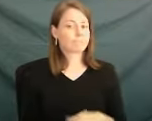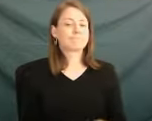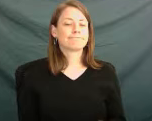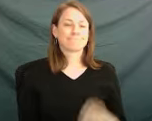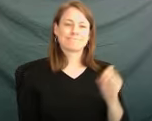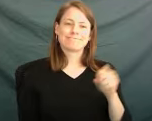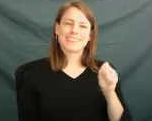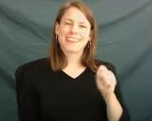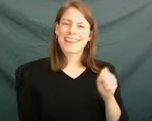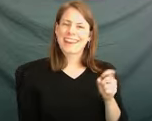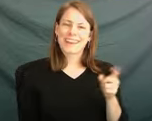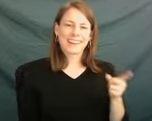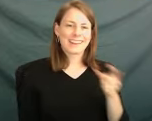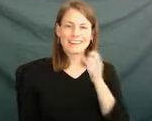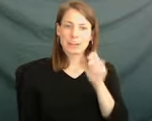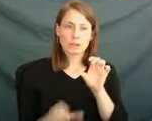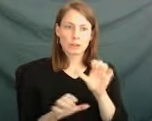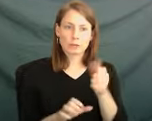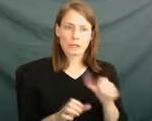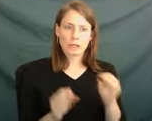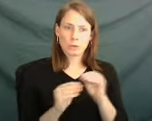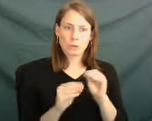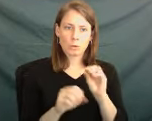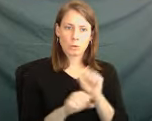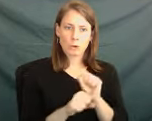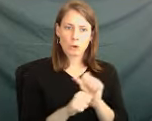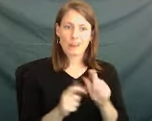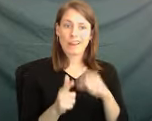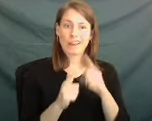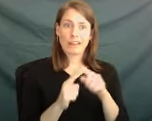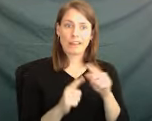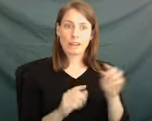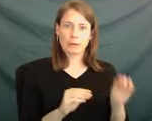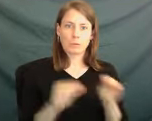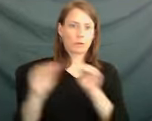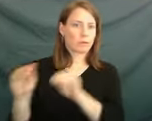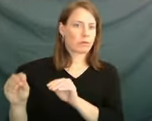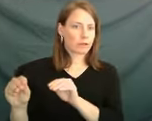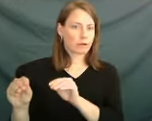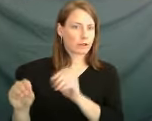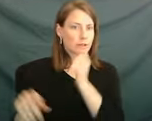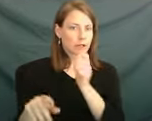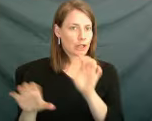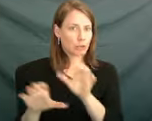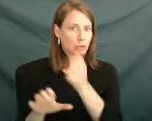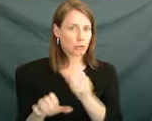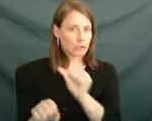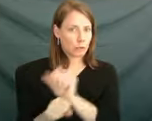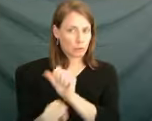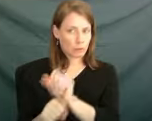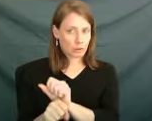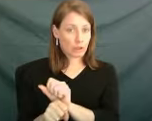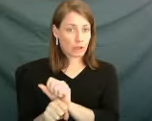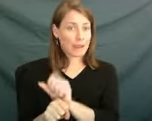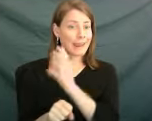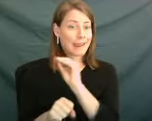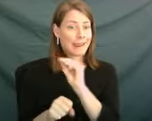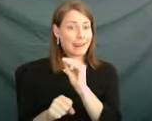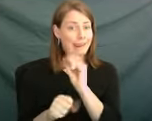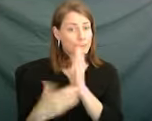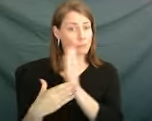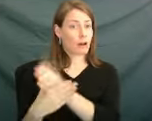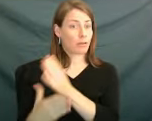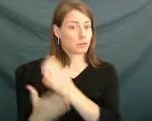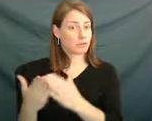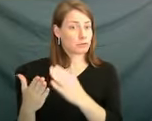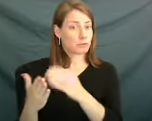Didn't do any work, whilst the guy next to him actually was doing something. I don't know what to do with him because he's like that most lessons where he kind